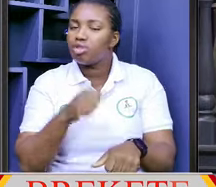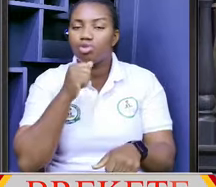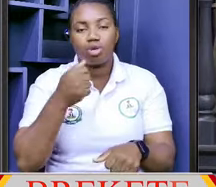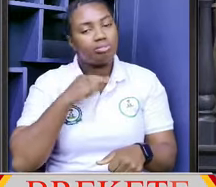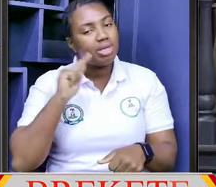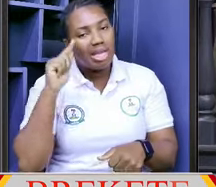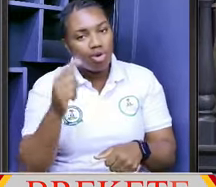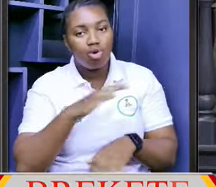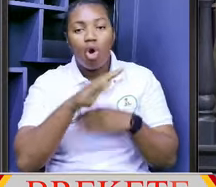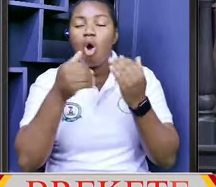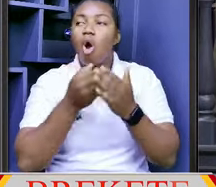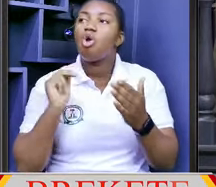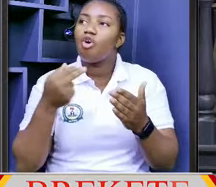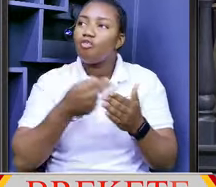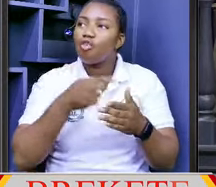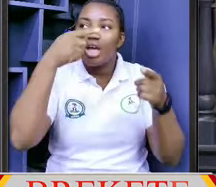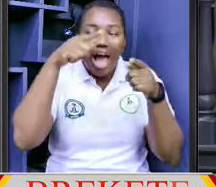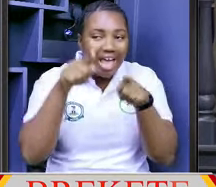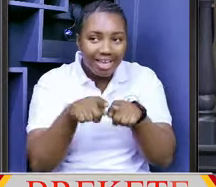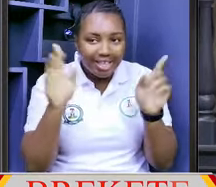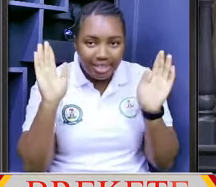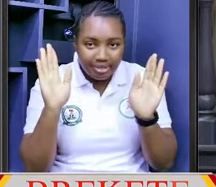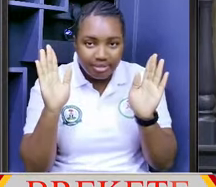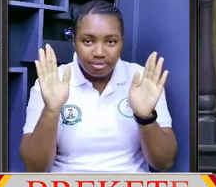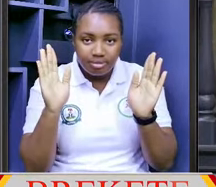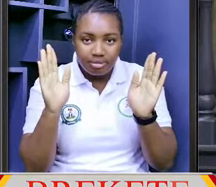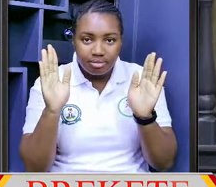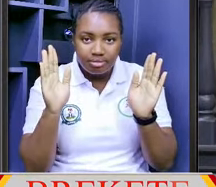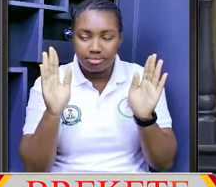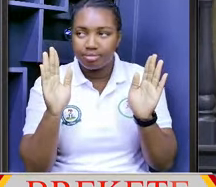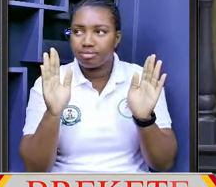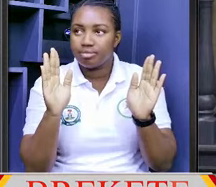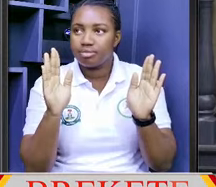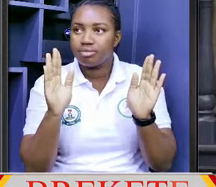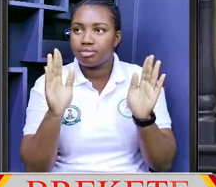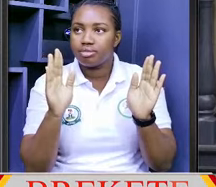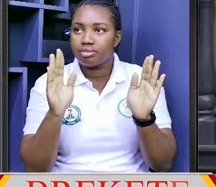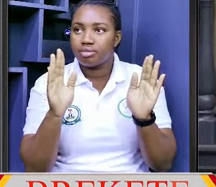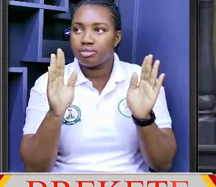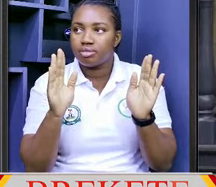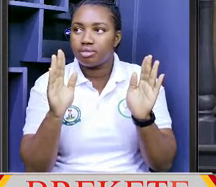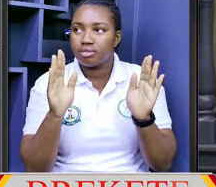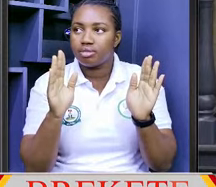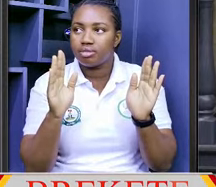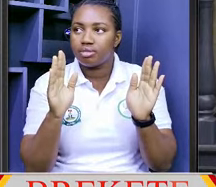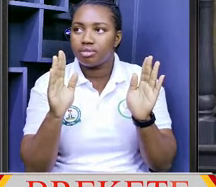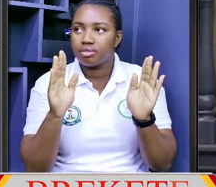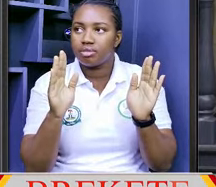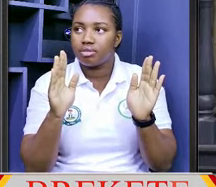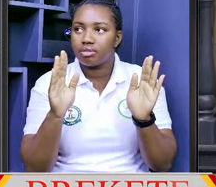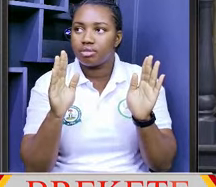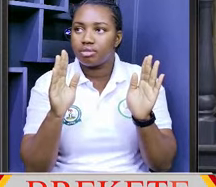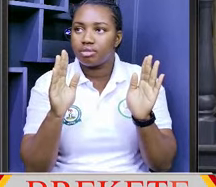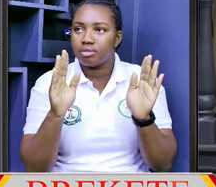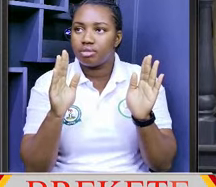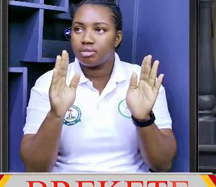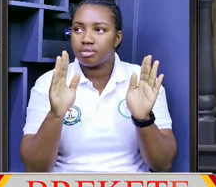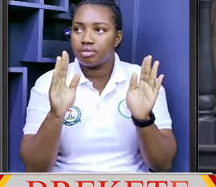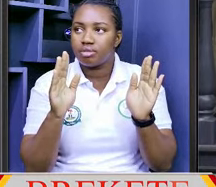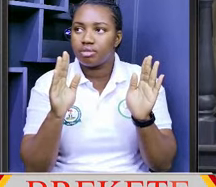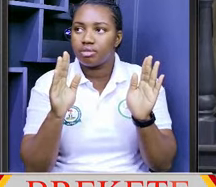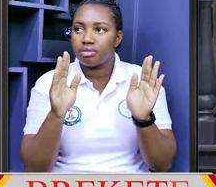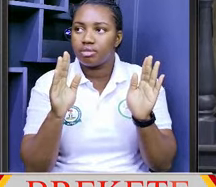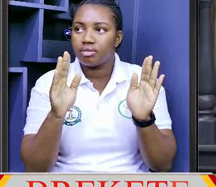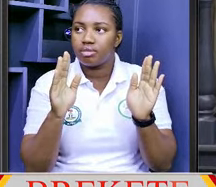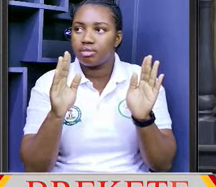agree that since he's the senior. Minus one person. No, he was there. He was alive. Dead body, no, they talk. So he was alive